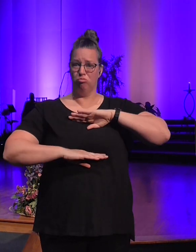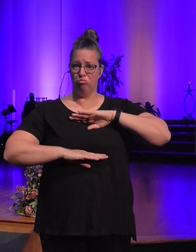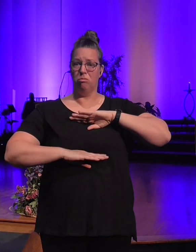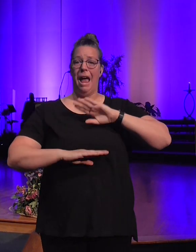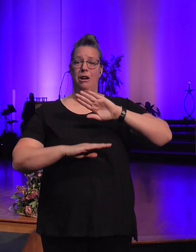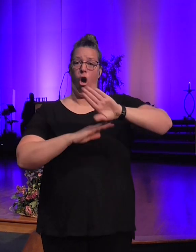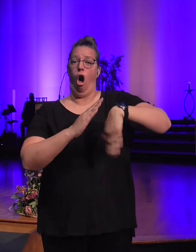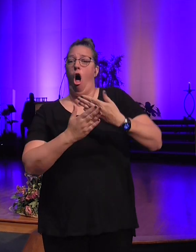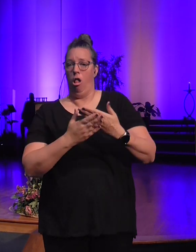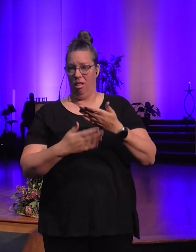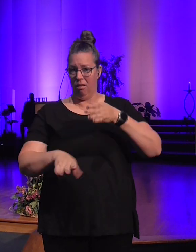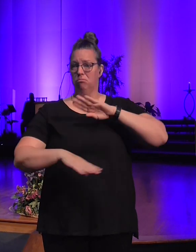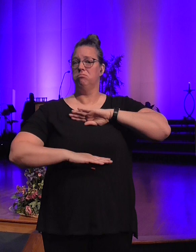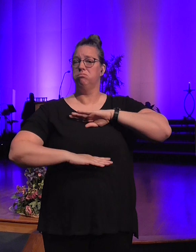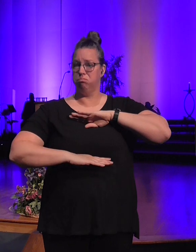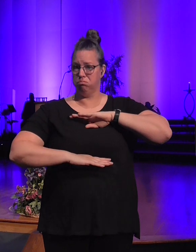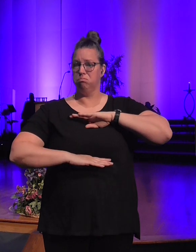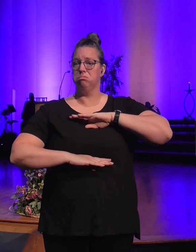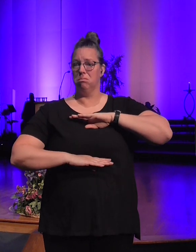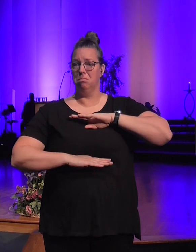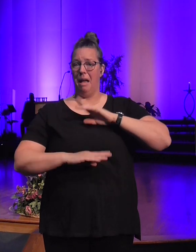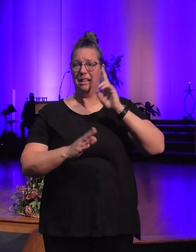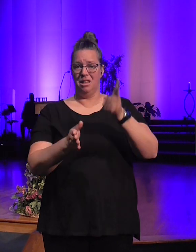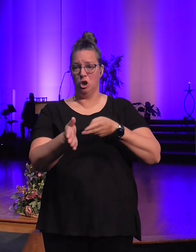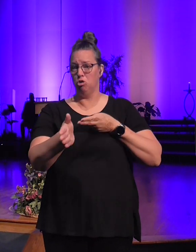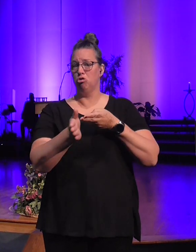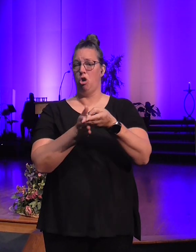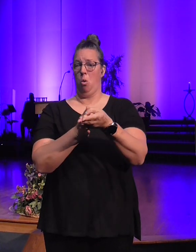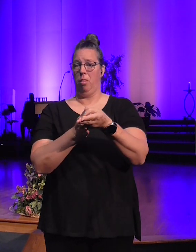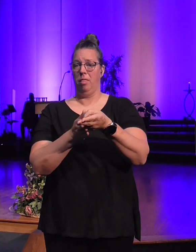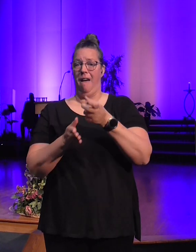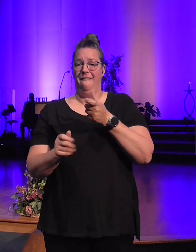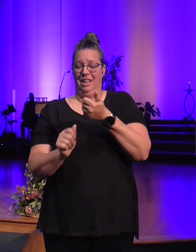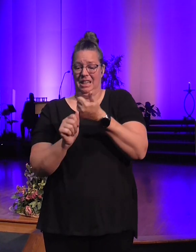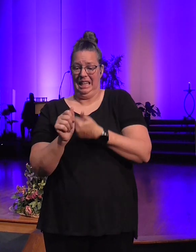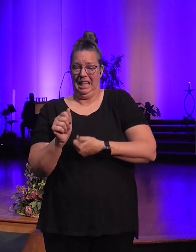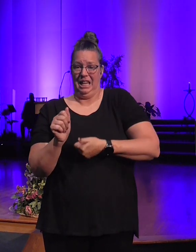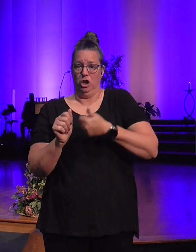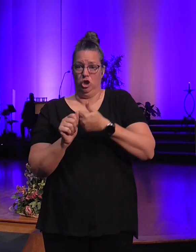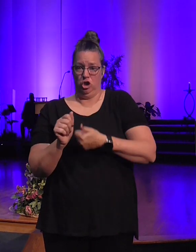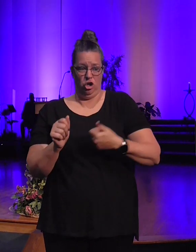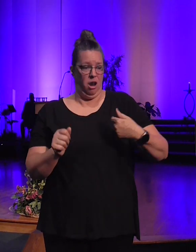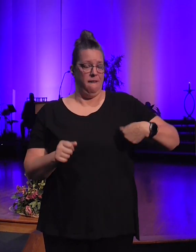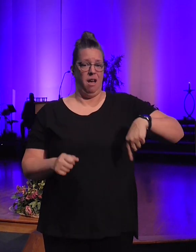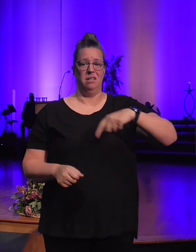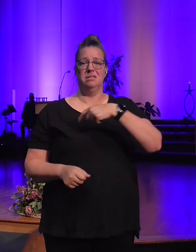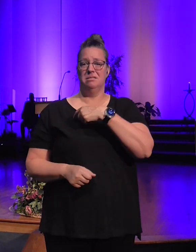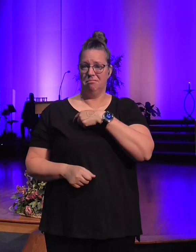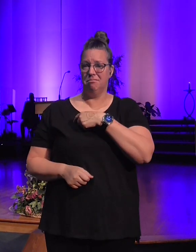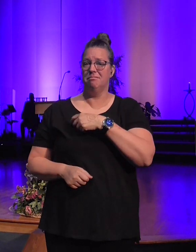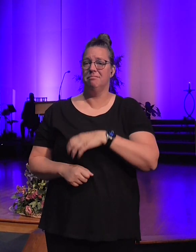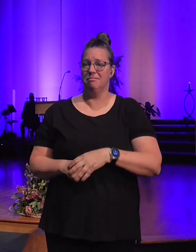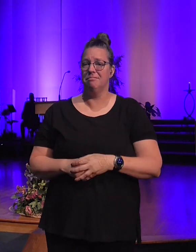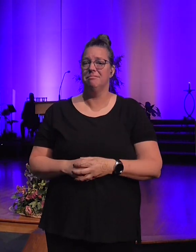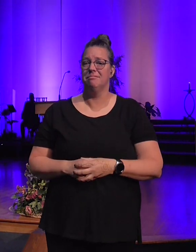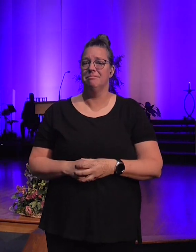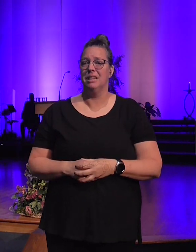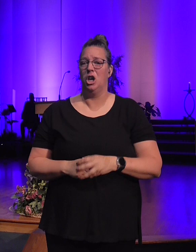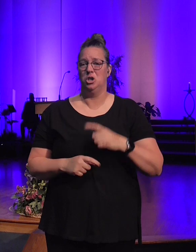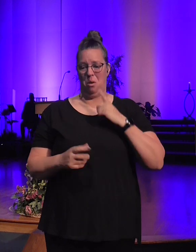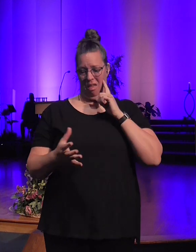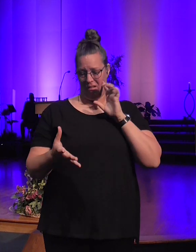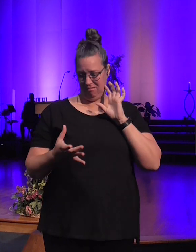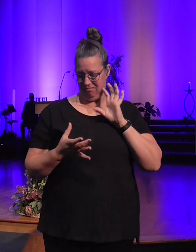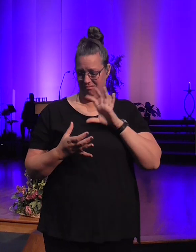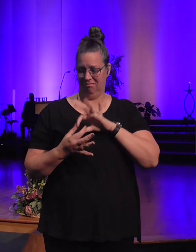sufficient, is the truth of who each one of us is. And so in that